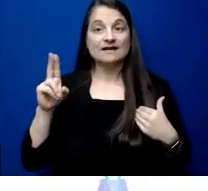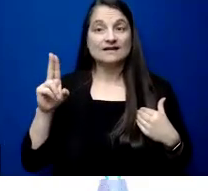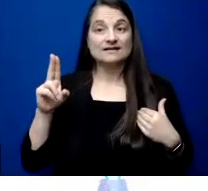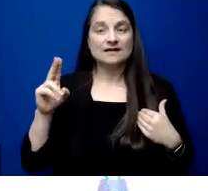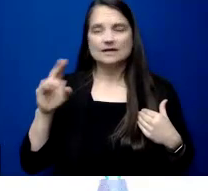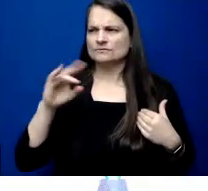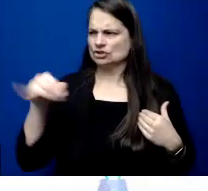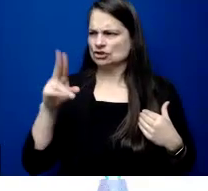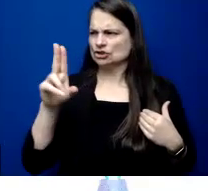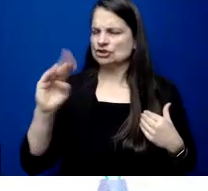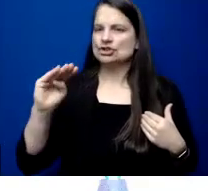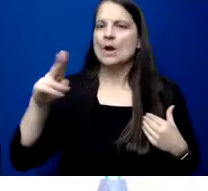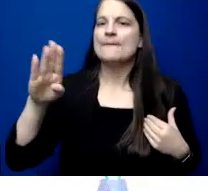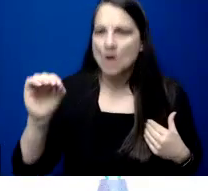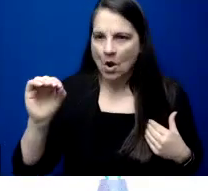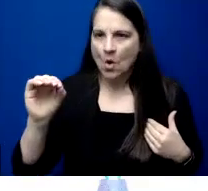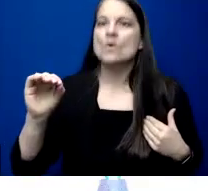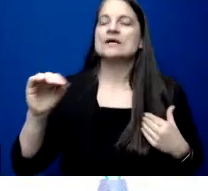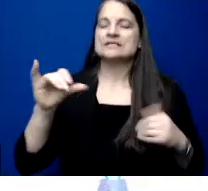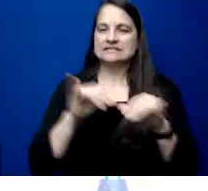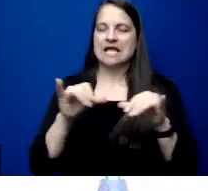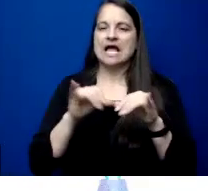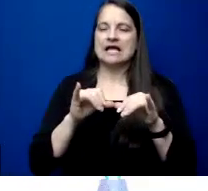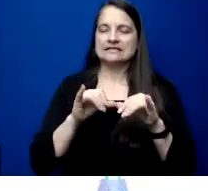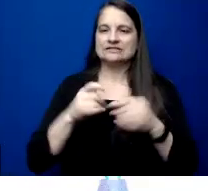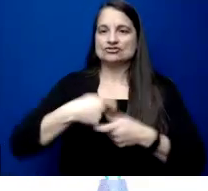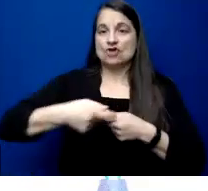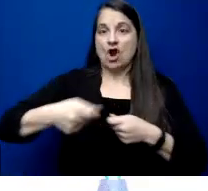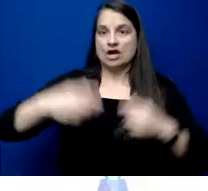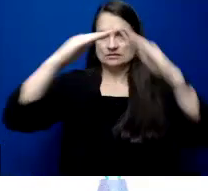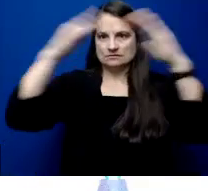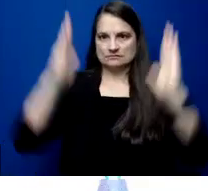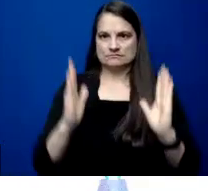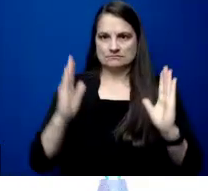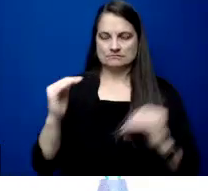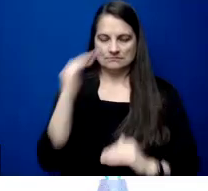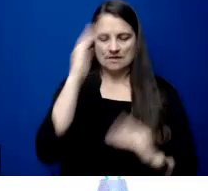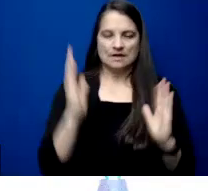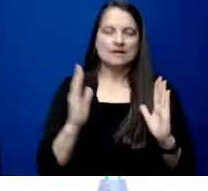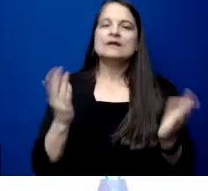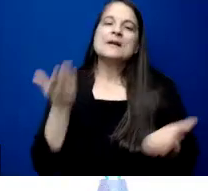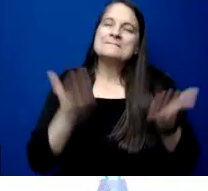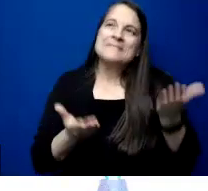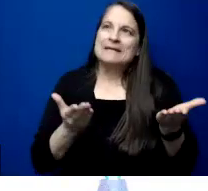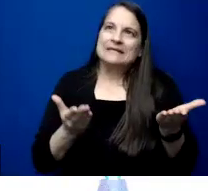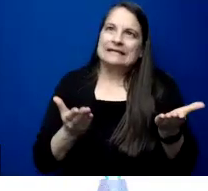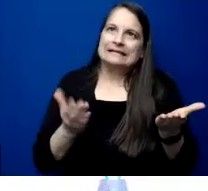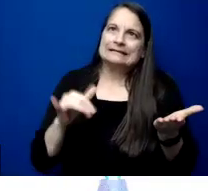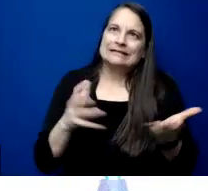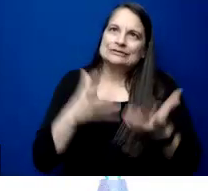sized card available that you can get, which those might not be accessible in other ways because they're a lot to